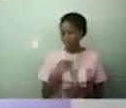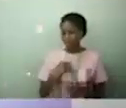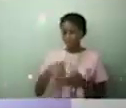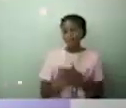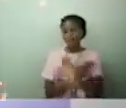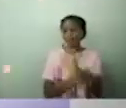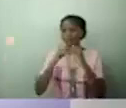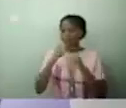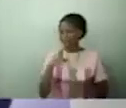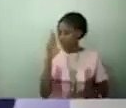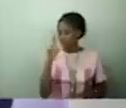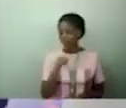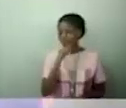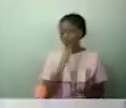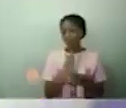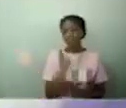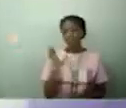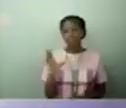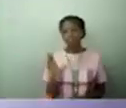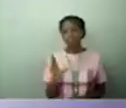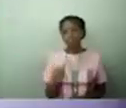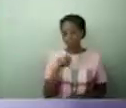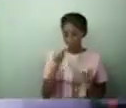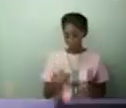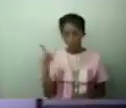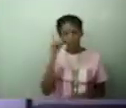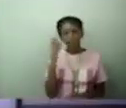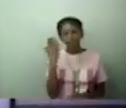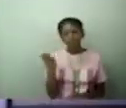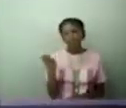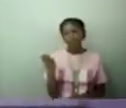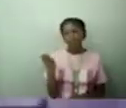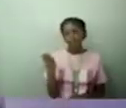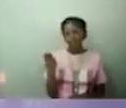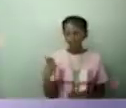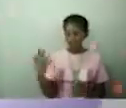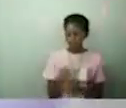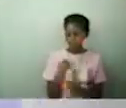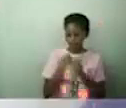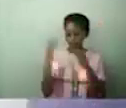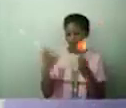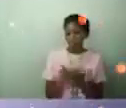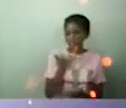blessed you. And if you're a young person listening to me, it takes more than riches